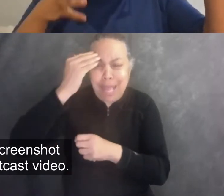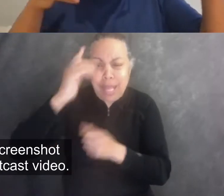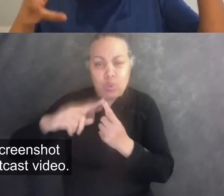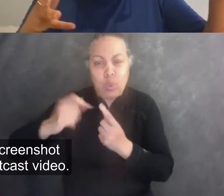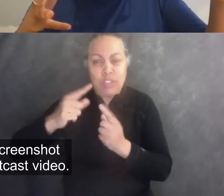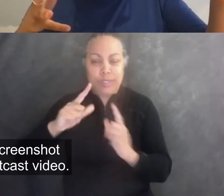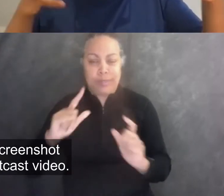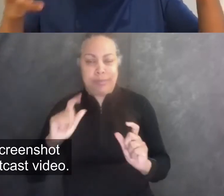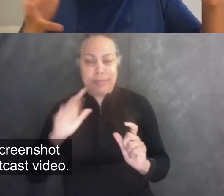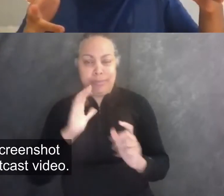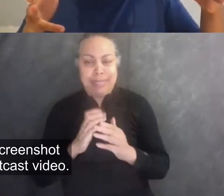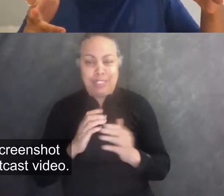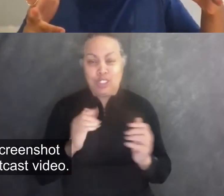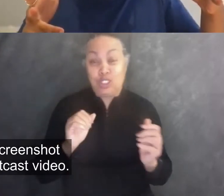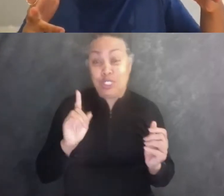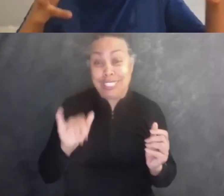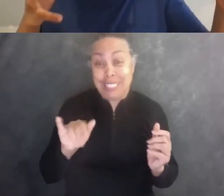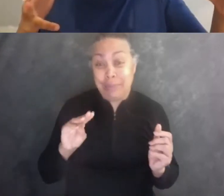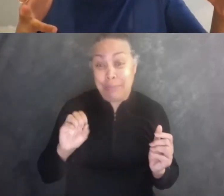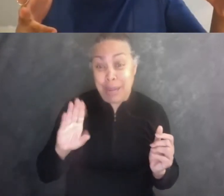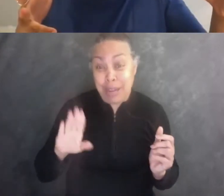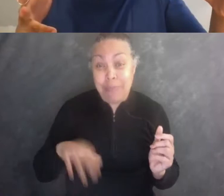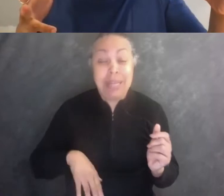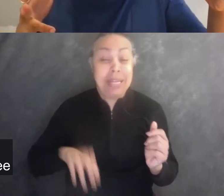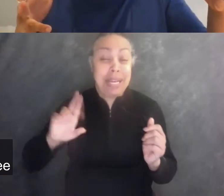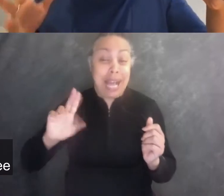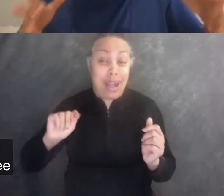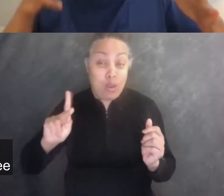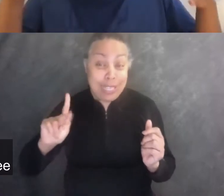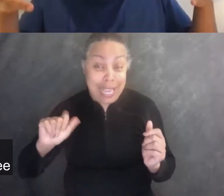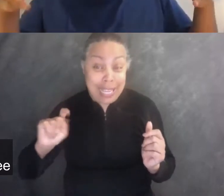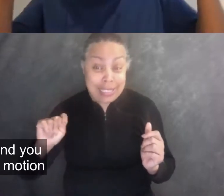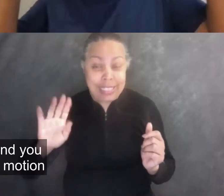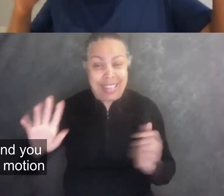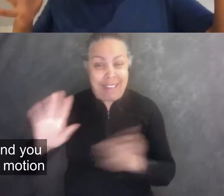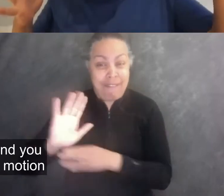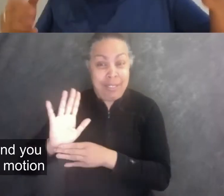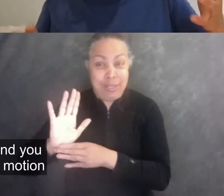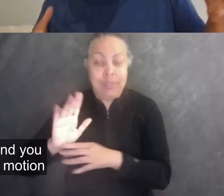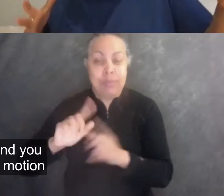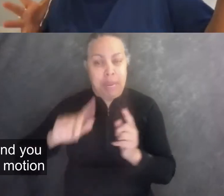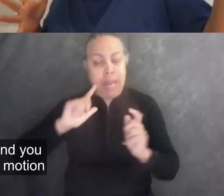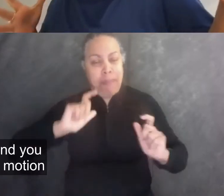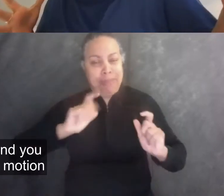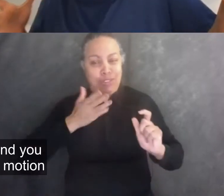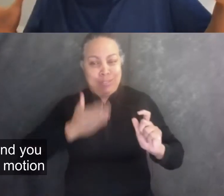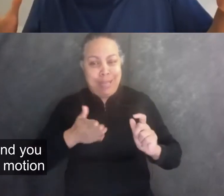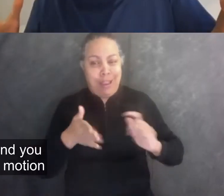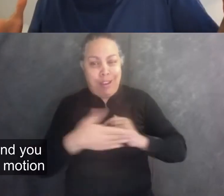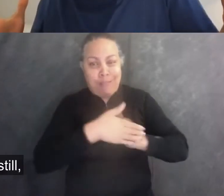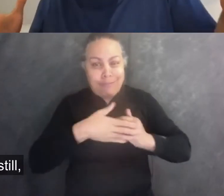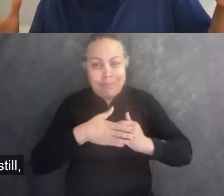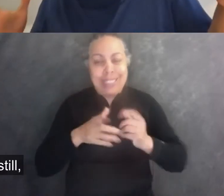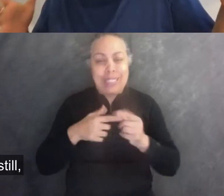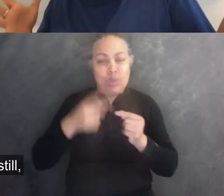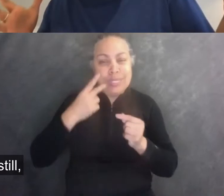of a Goody Mob Outcast video. Right. But you see the screenshot and you see something in